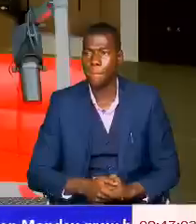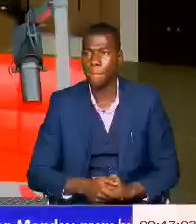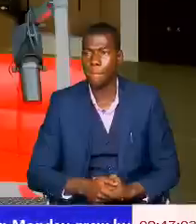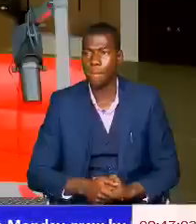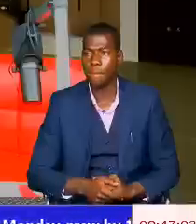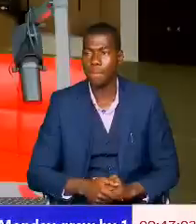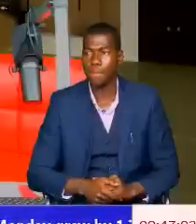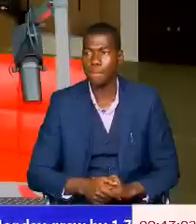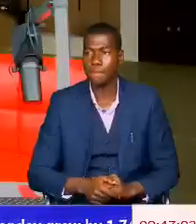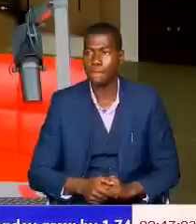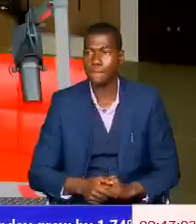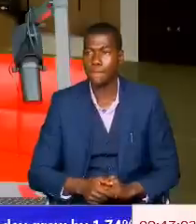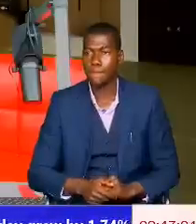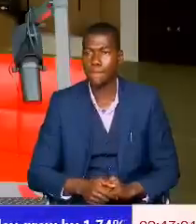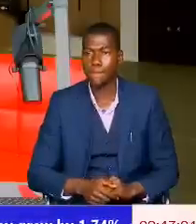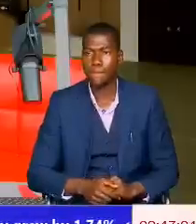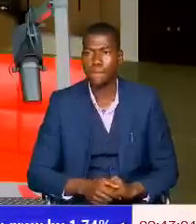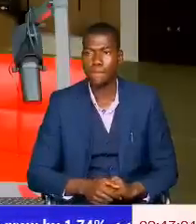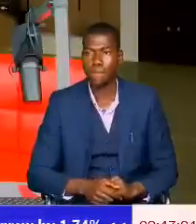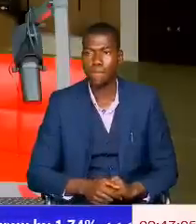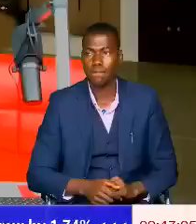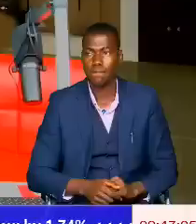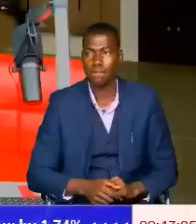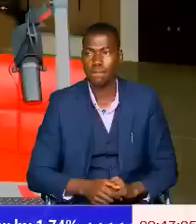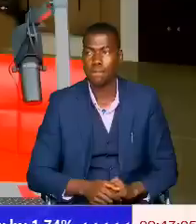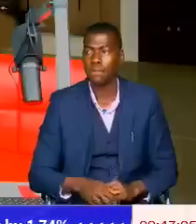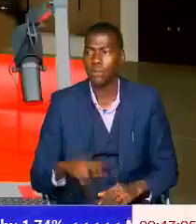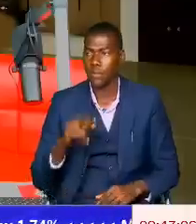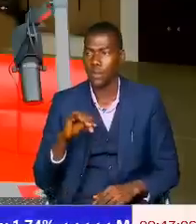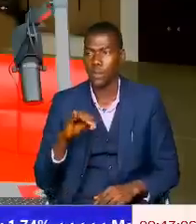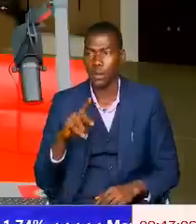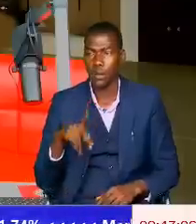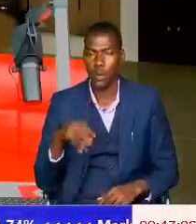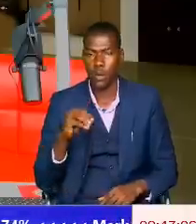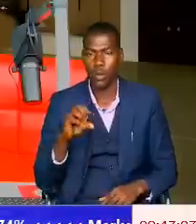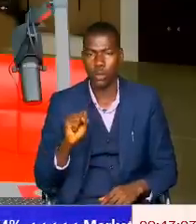NIPOST. Ordinary President. Good morning, sir.